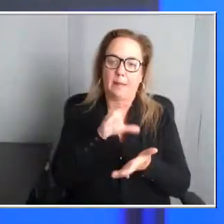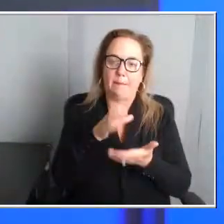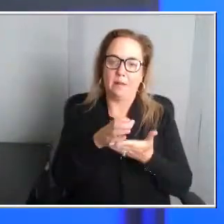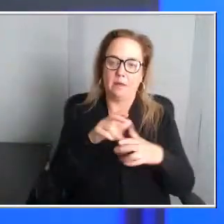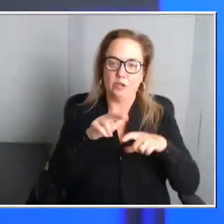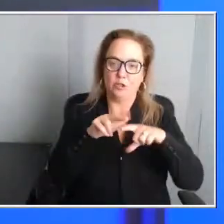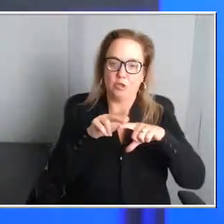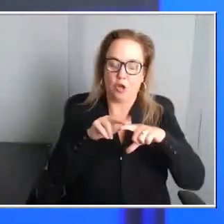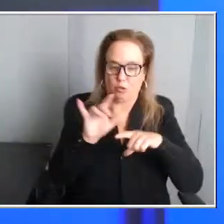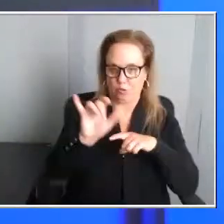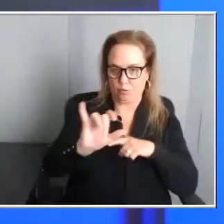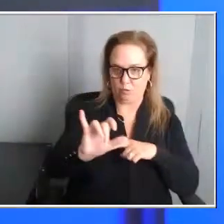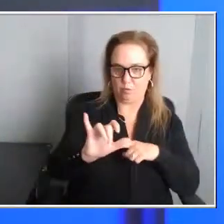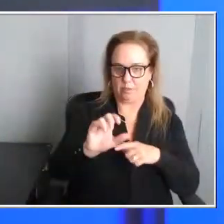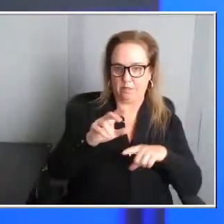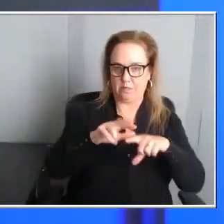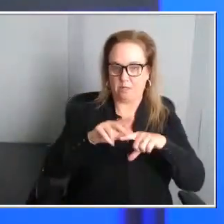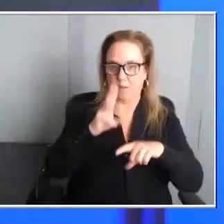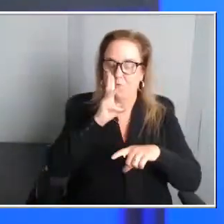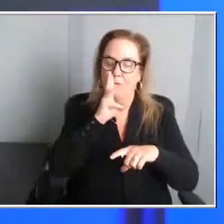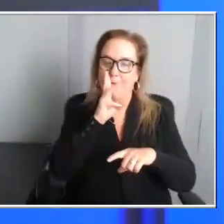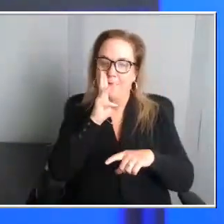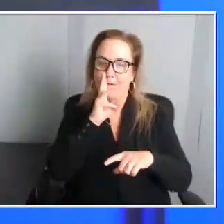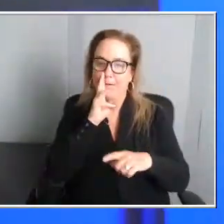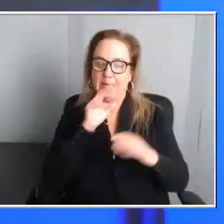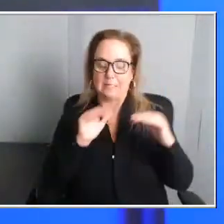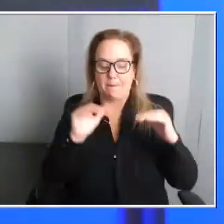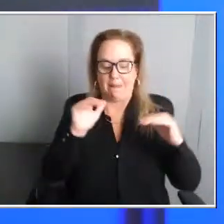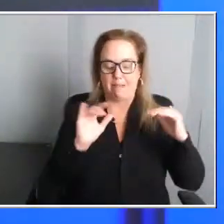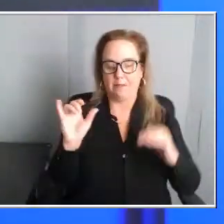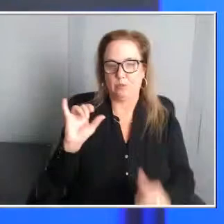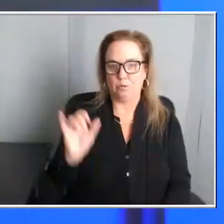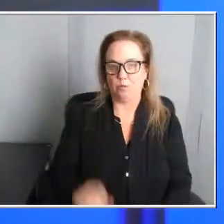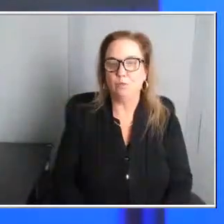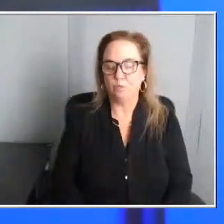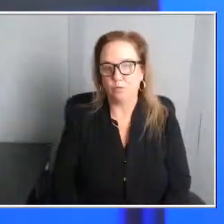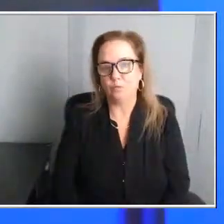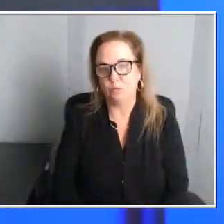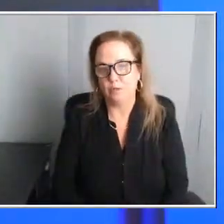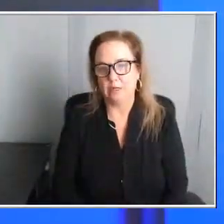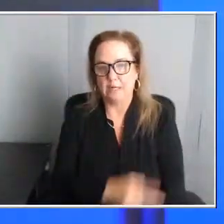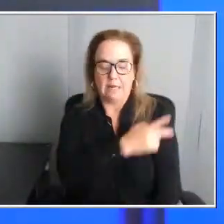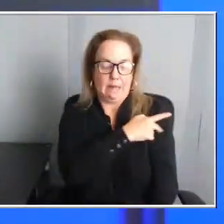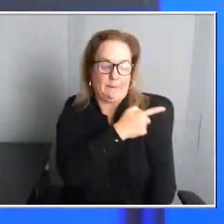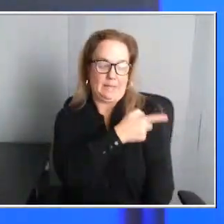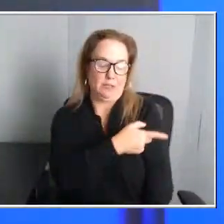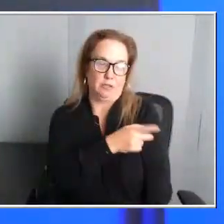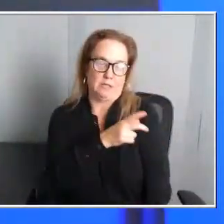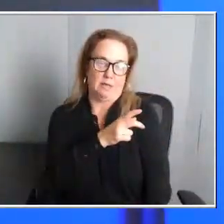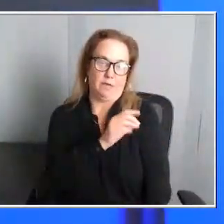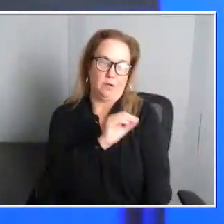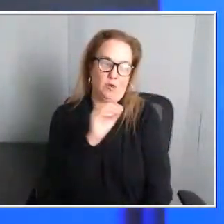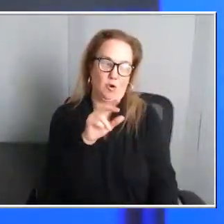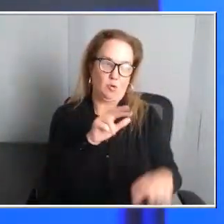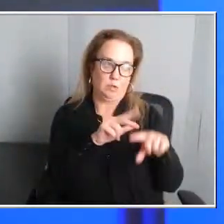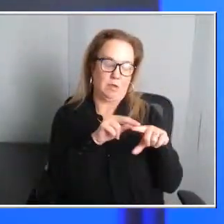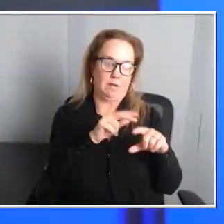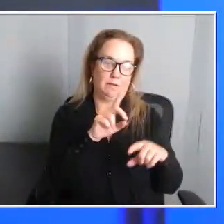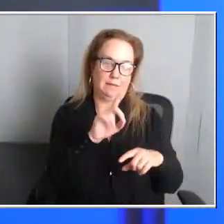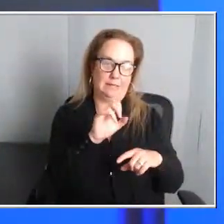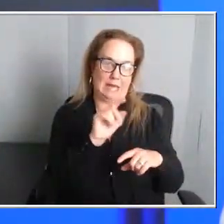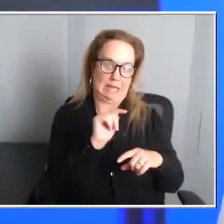you take in, because the salt and water is a balance. So if a patient's having a no salt diet and they're